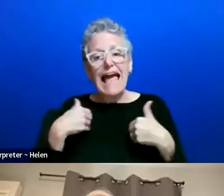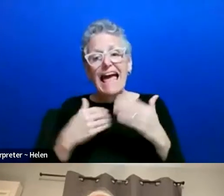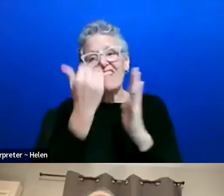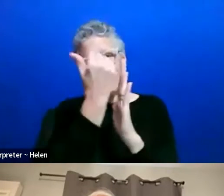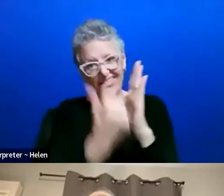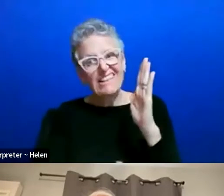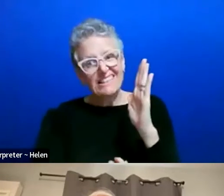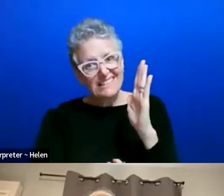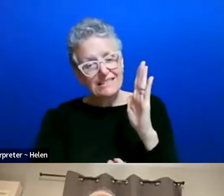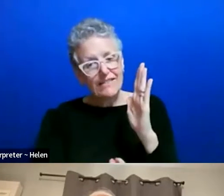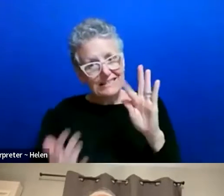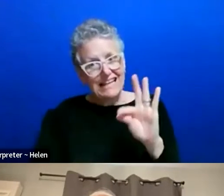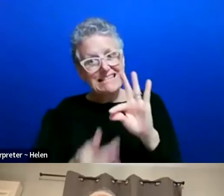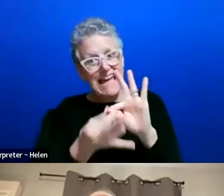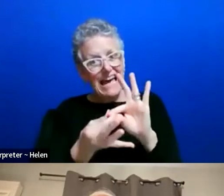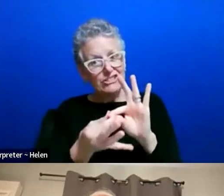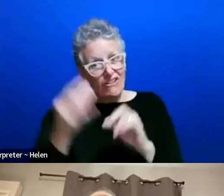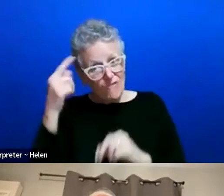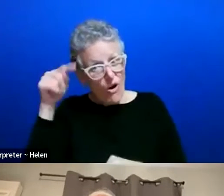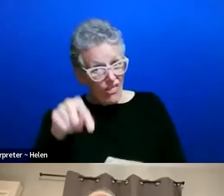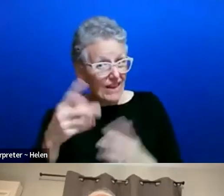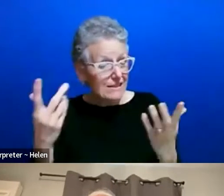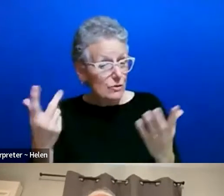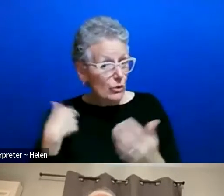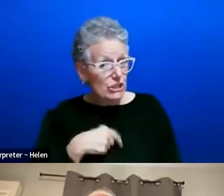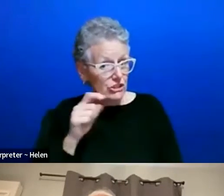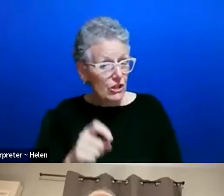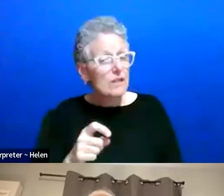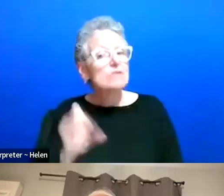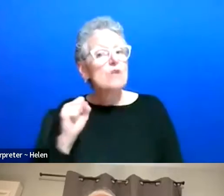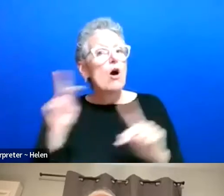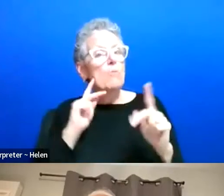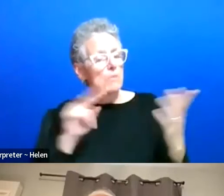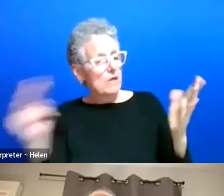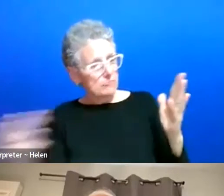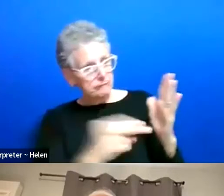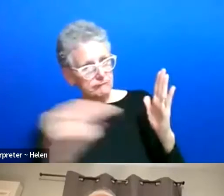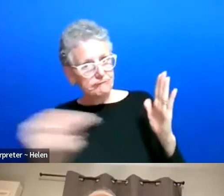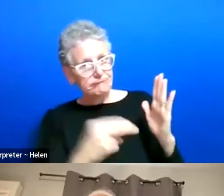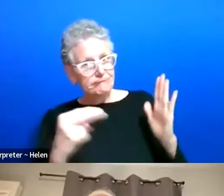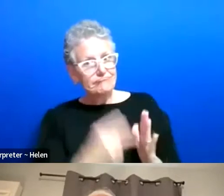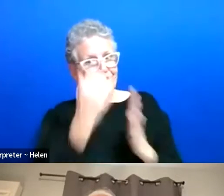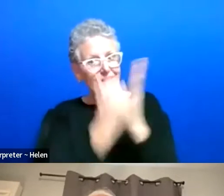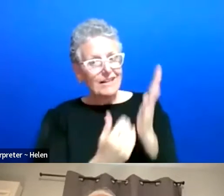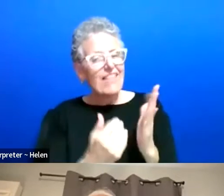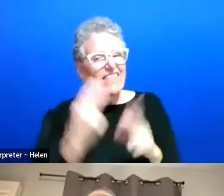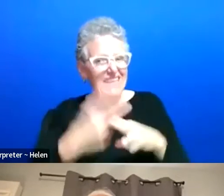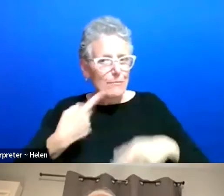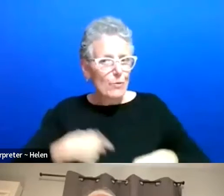list that's attached to this, so that people can reference a lot of these names that we're talking